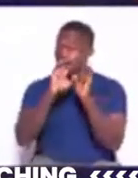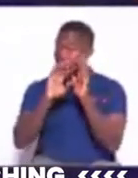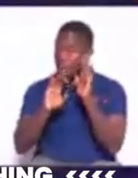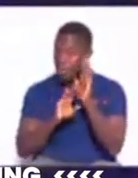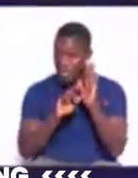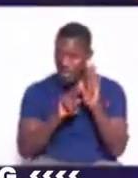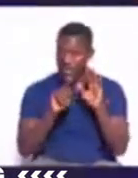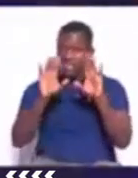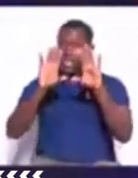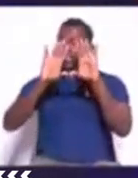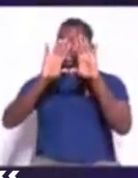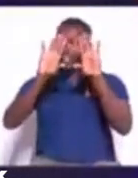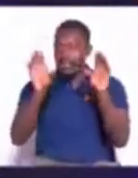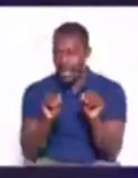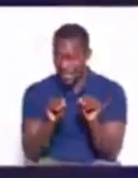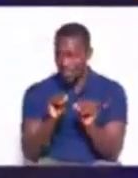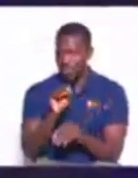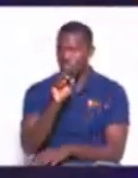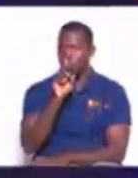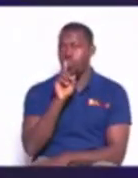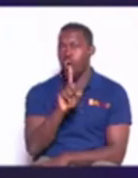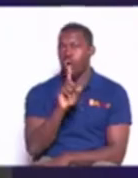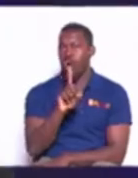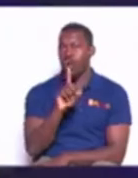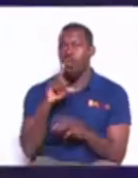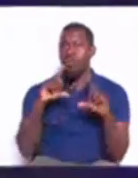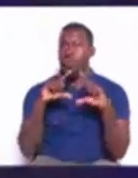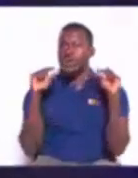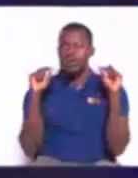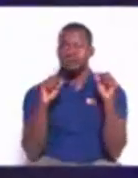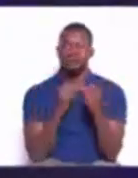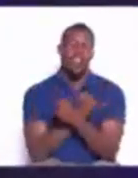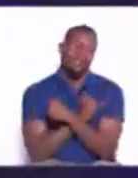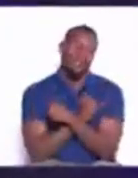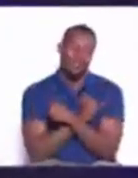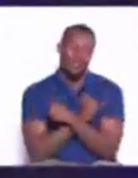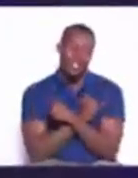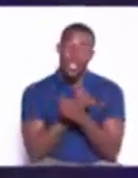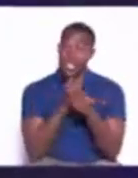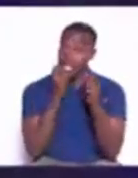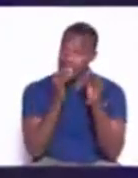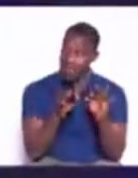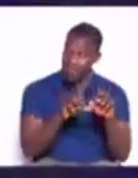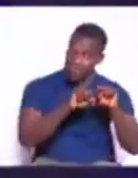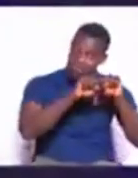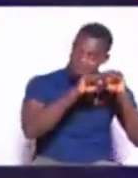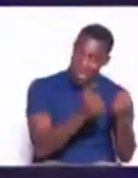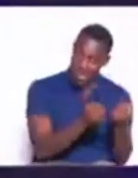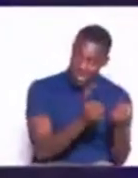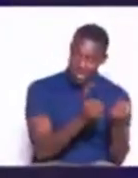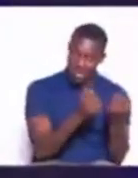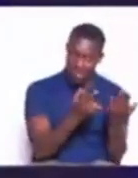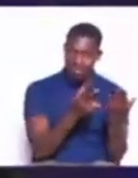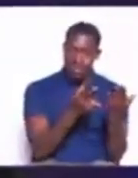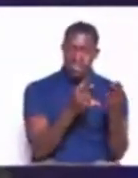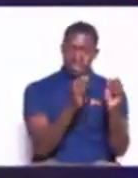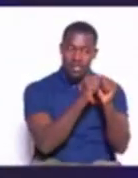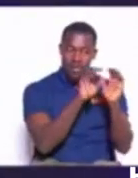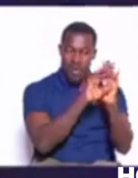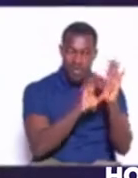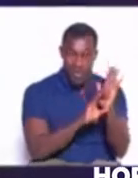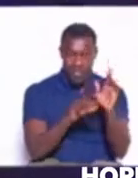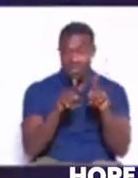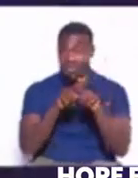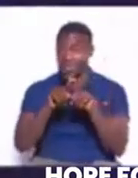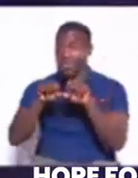be summarized in one word: love. But then if you break it down, it's love God and love your fellow man. How do I love